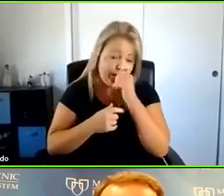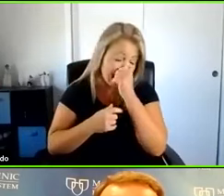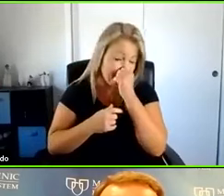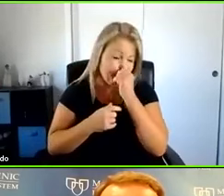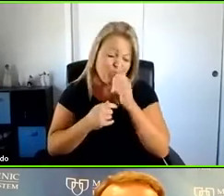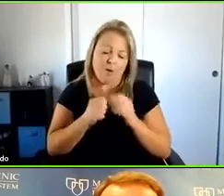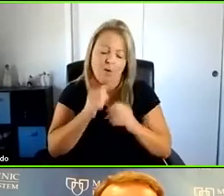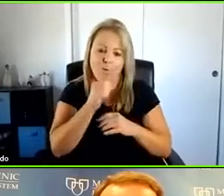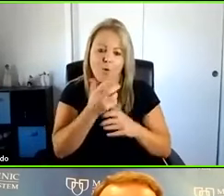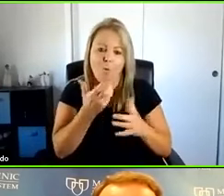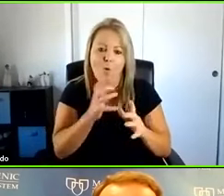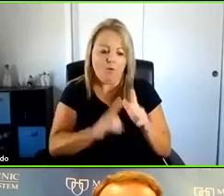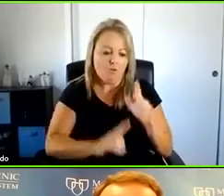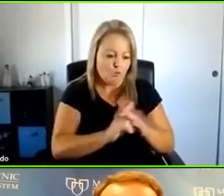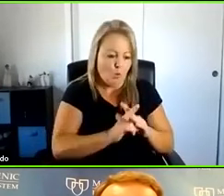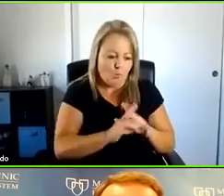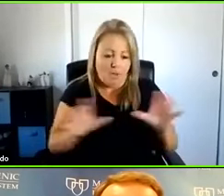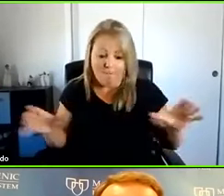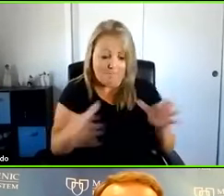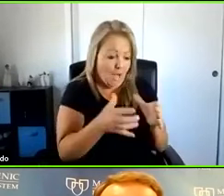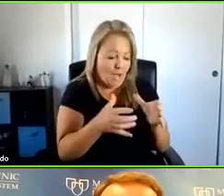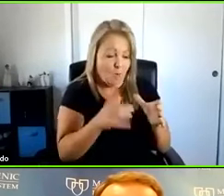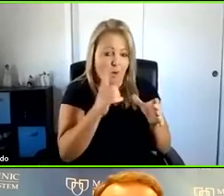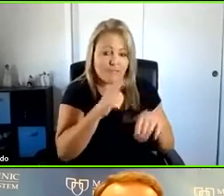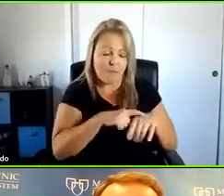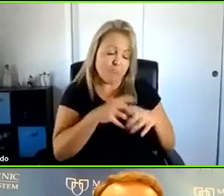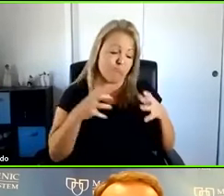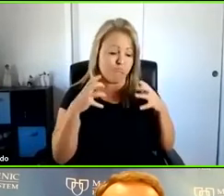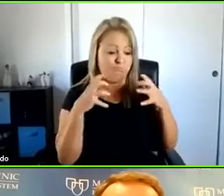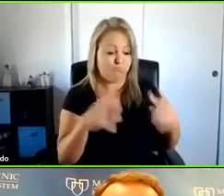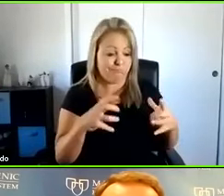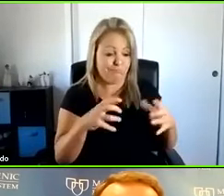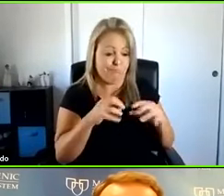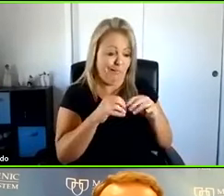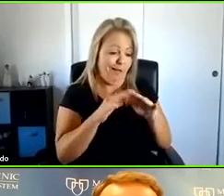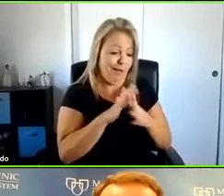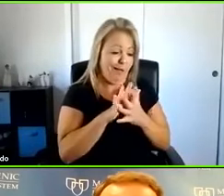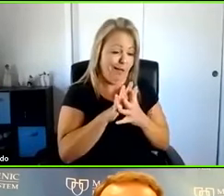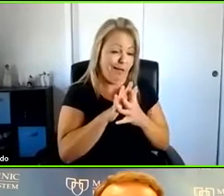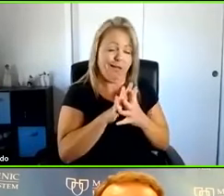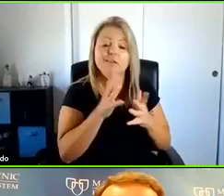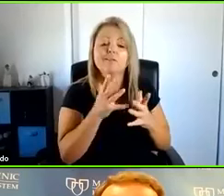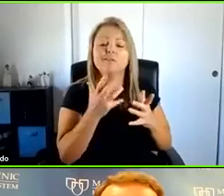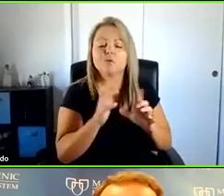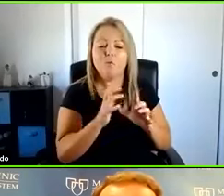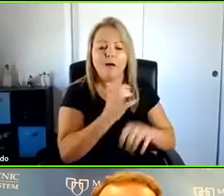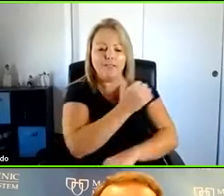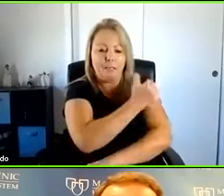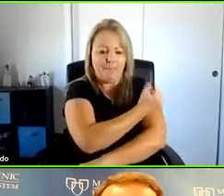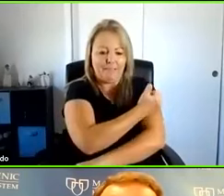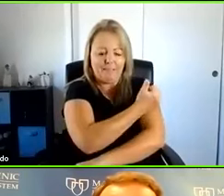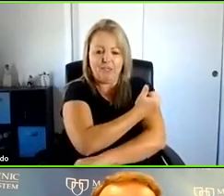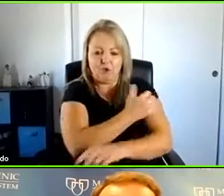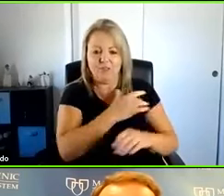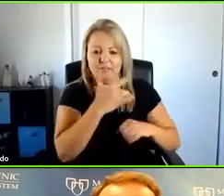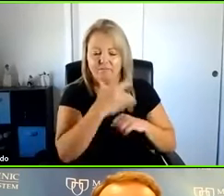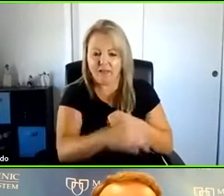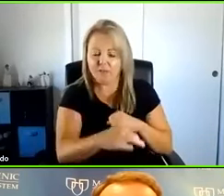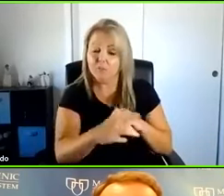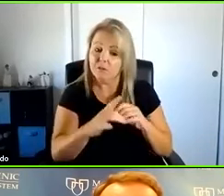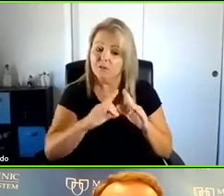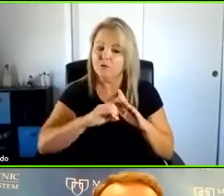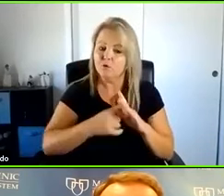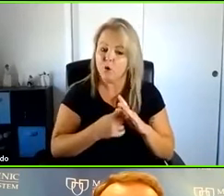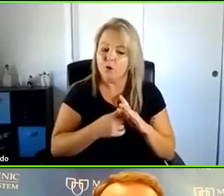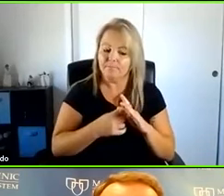have all that demand show up all at once to get people immunizations when it's available. So I